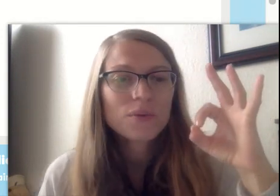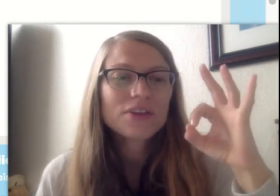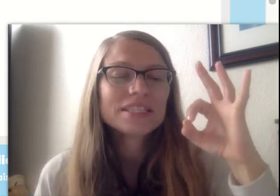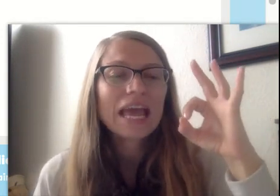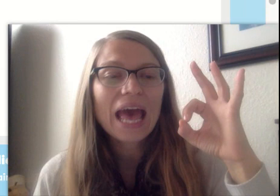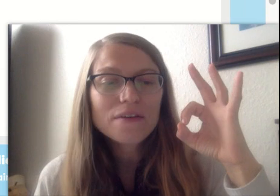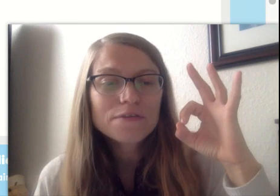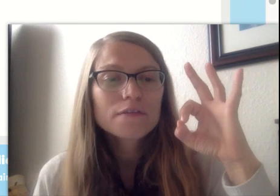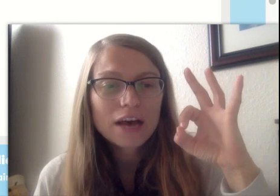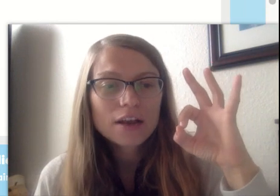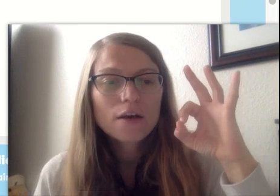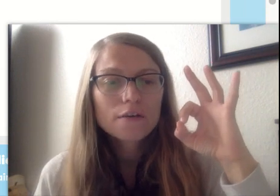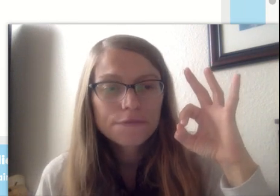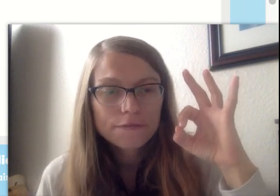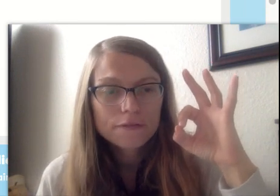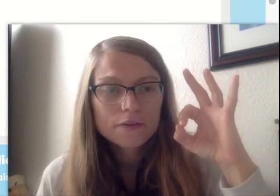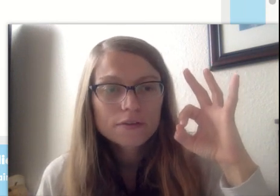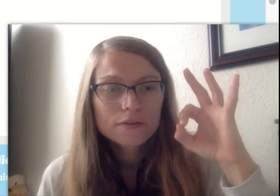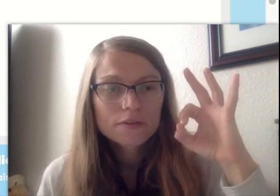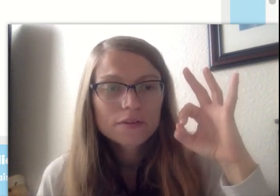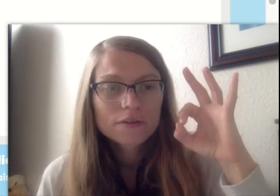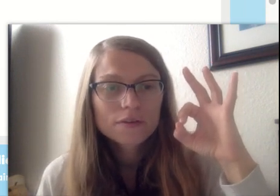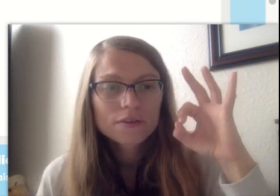I want you to say F, fun.